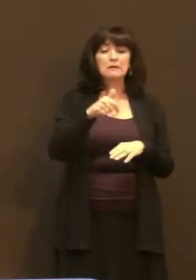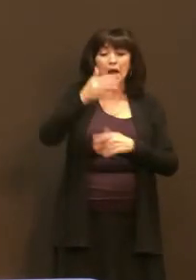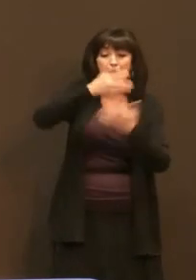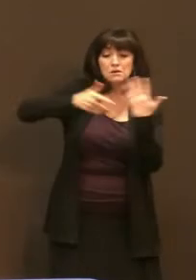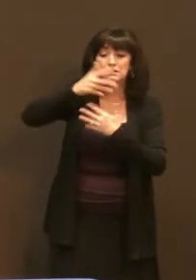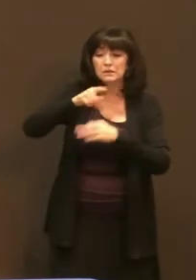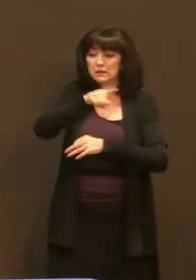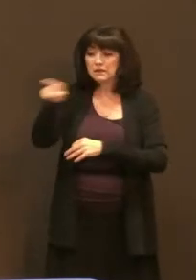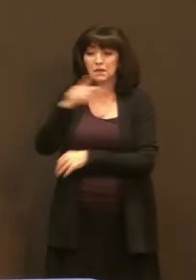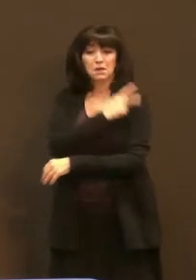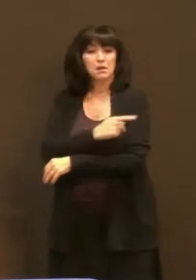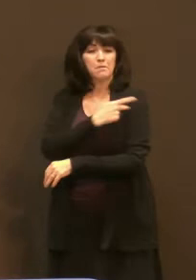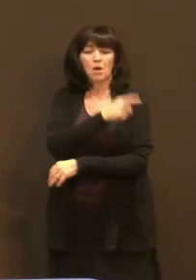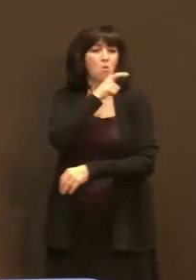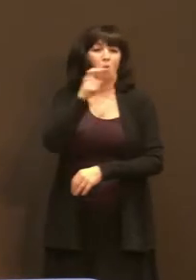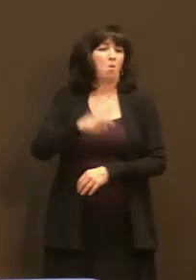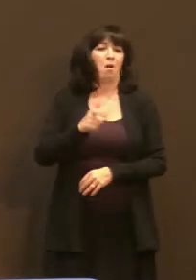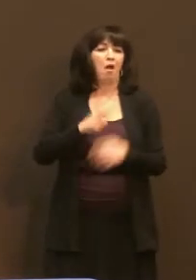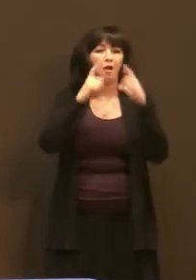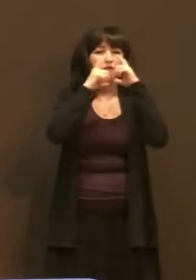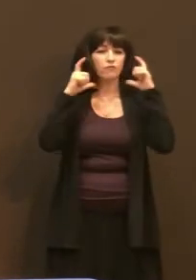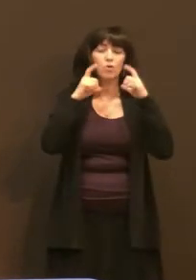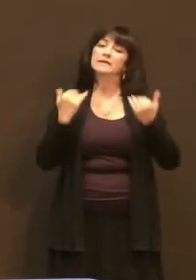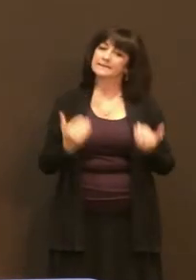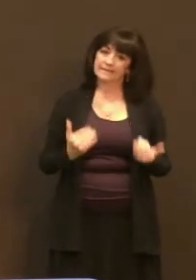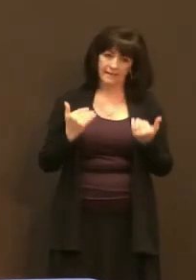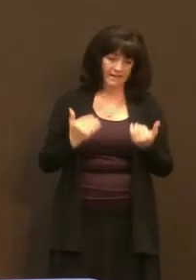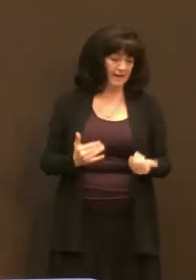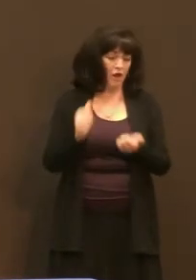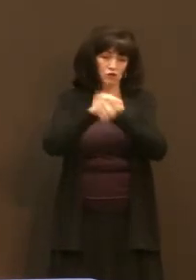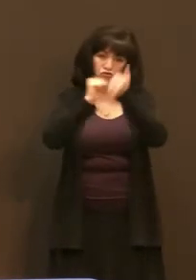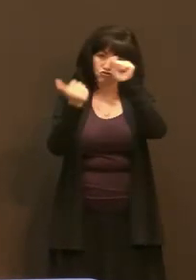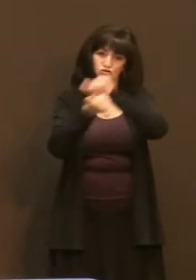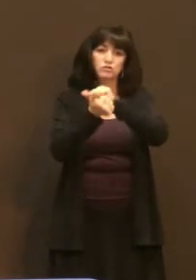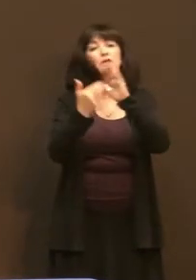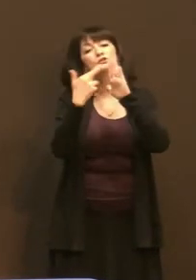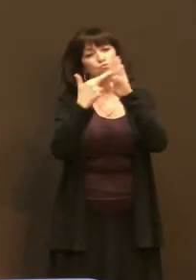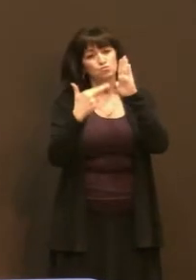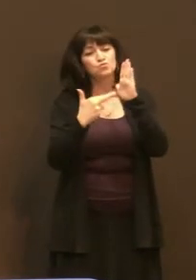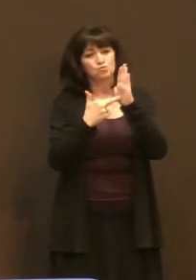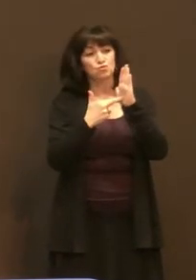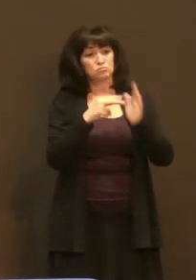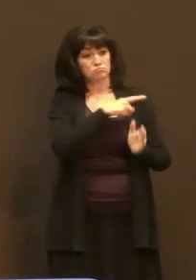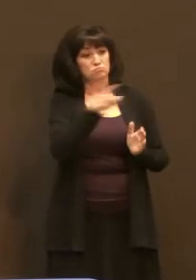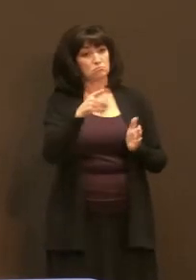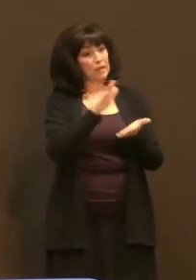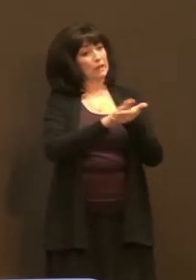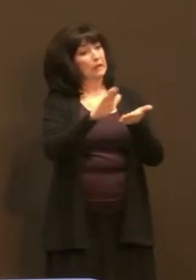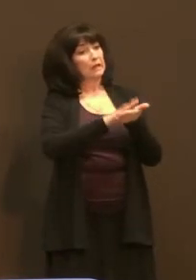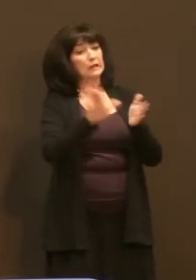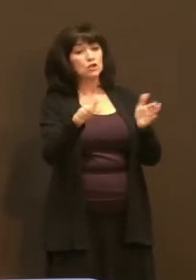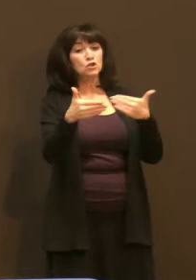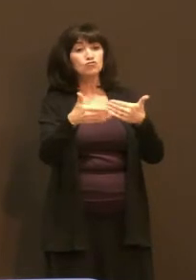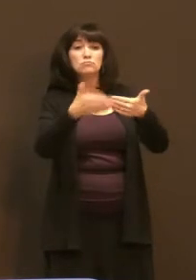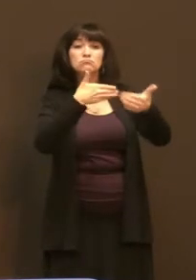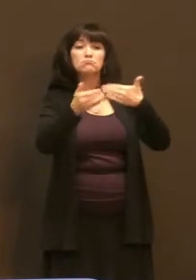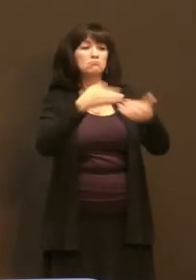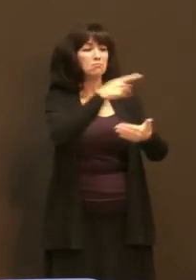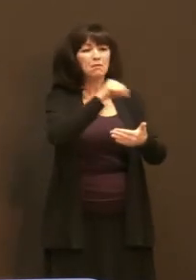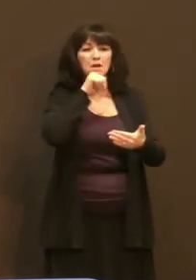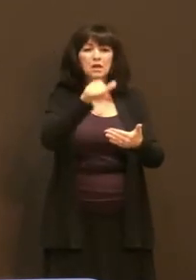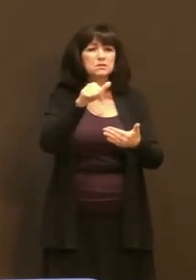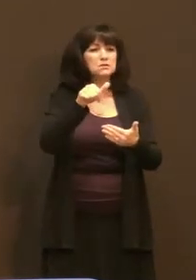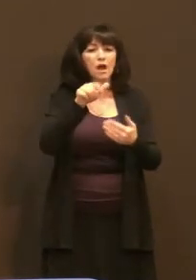face covering, but now even custodial workers or others will be required to wear at least a cloth